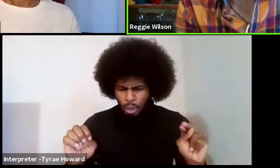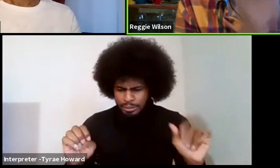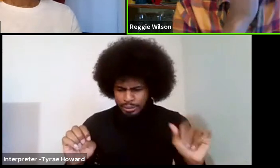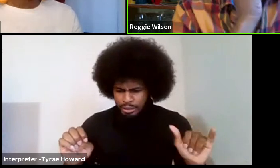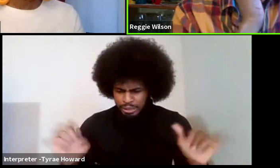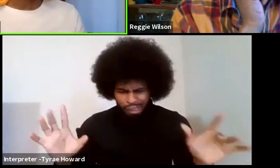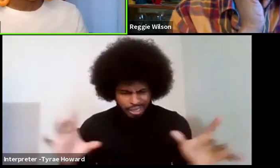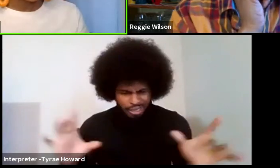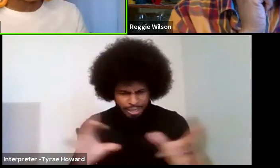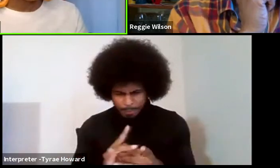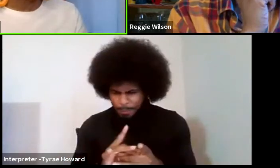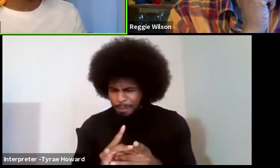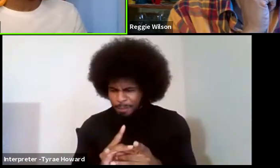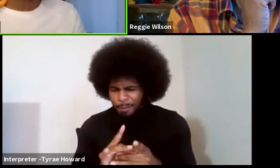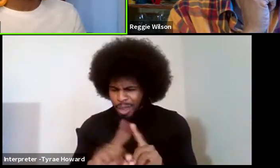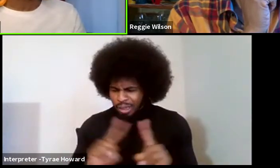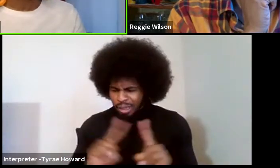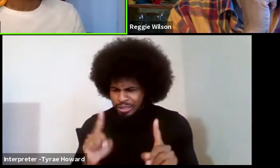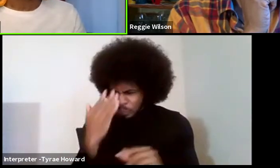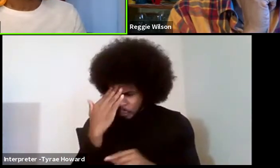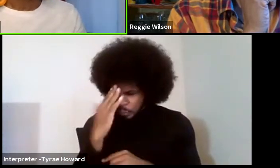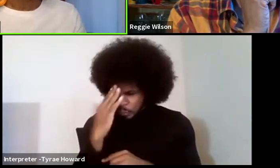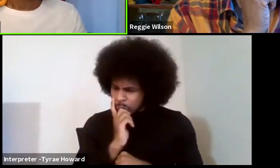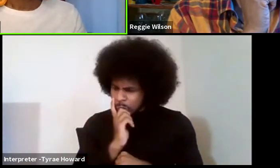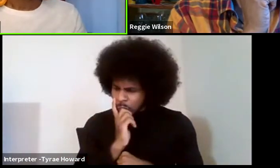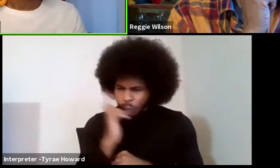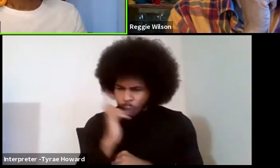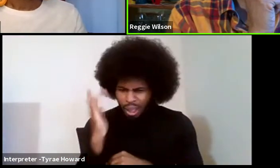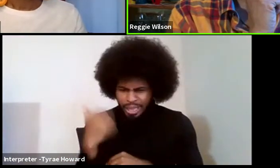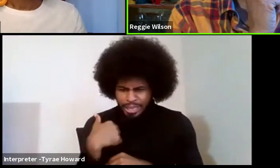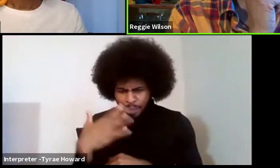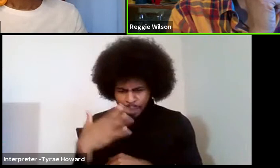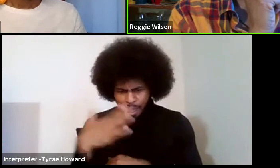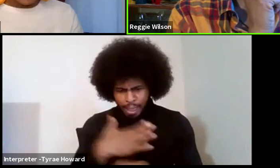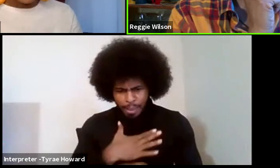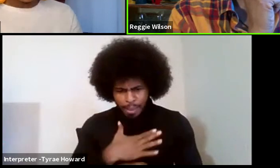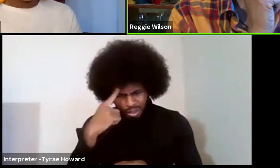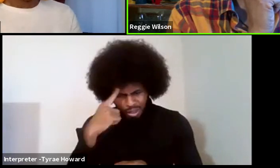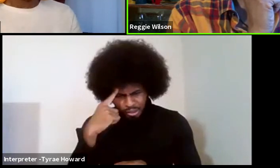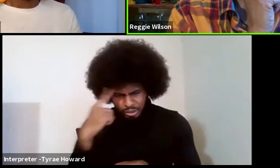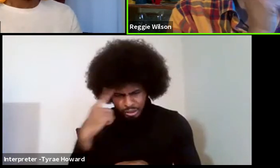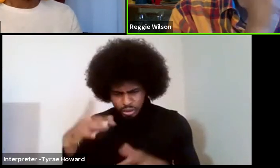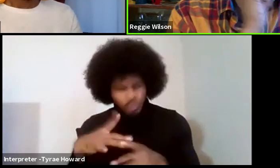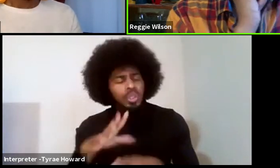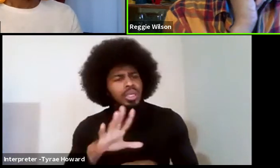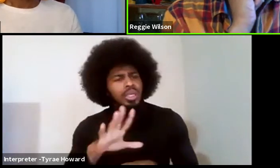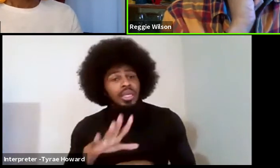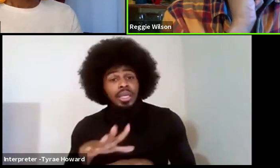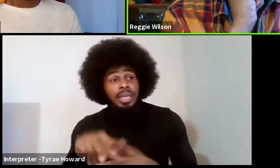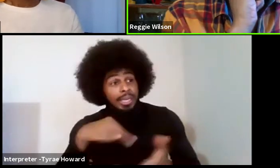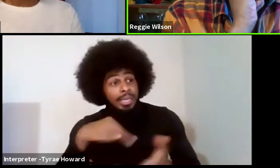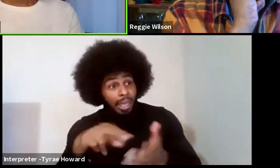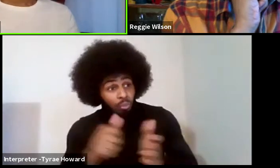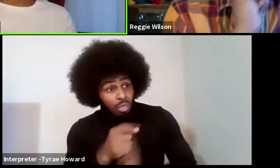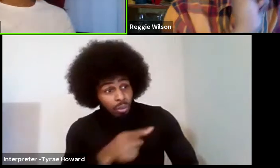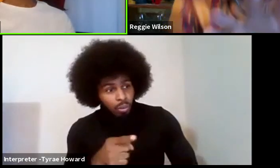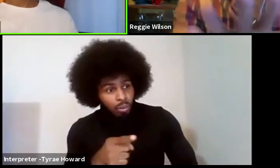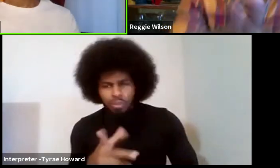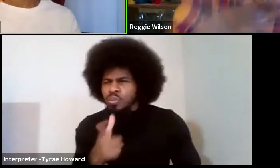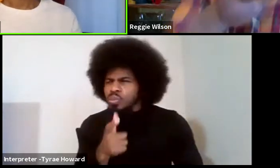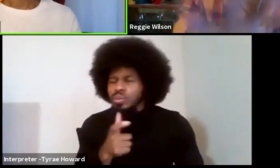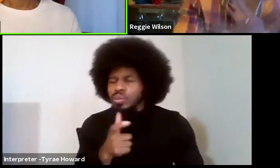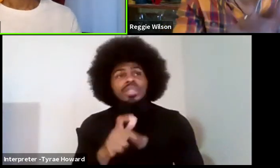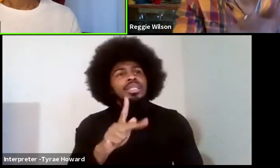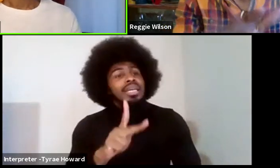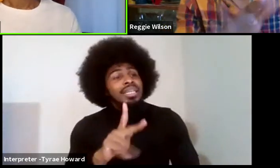he's not telling me. He danced in your company too? Who? Yatande. Yeah. Why didn't I know